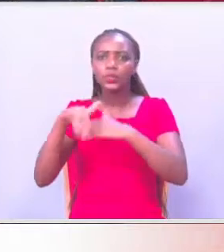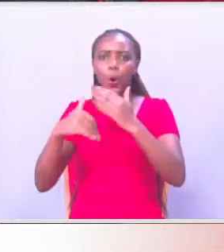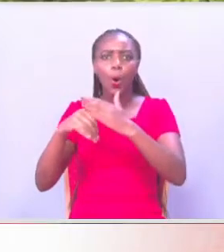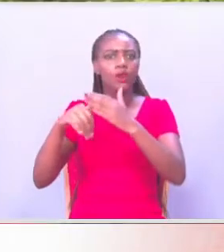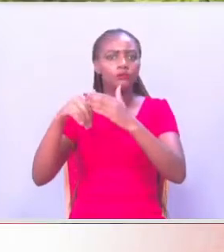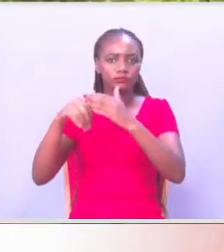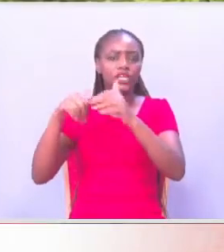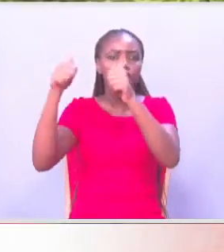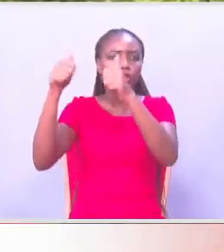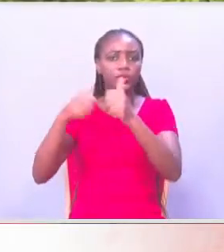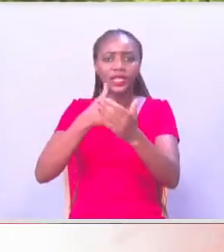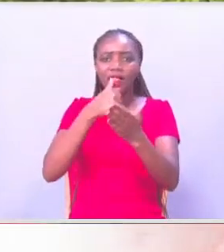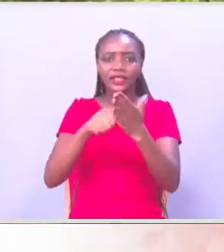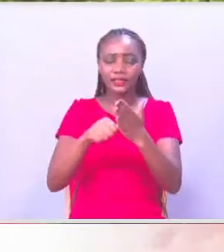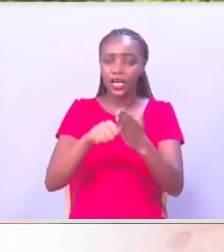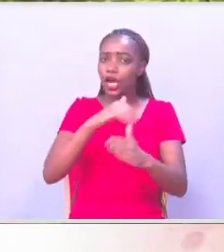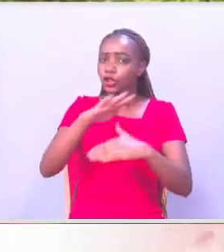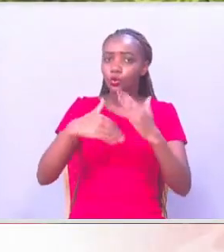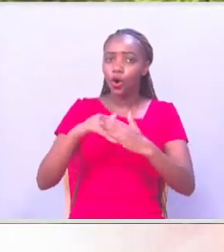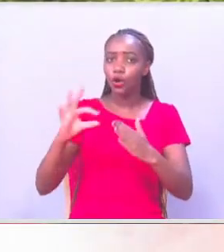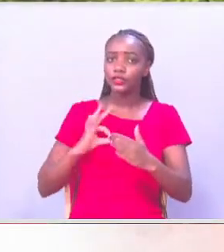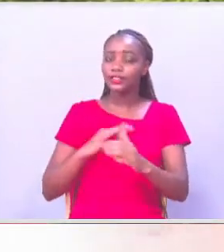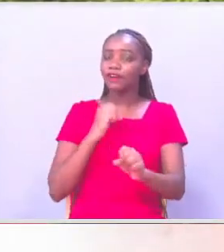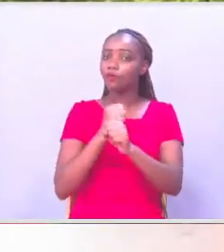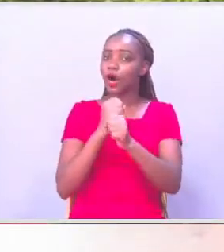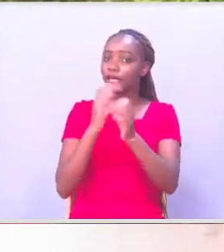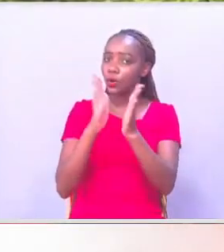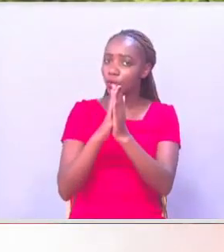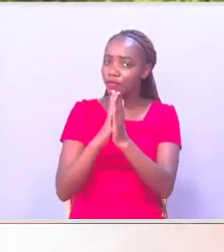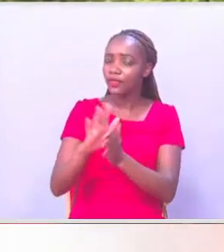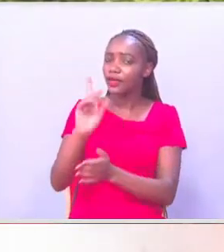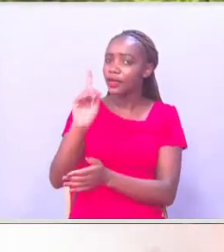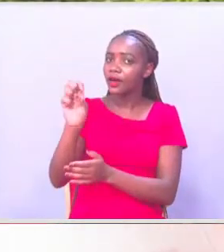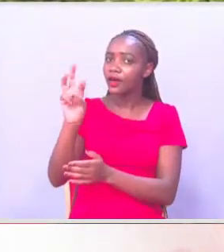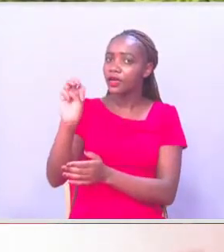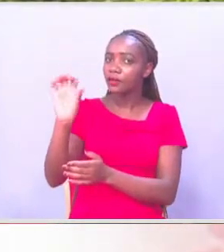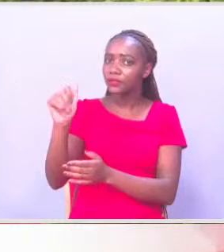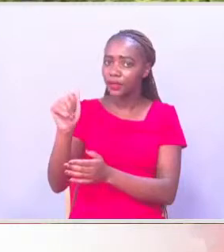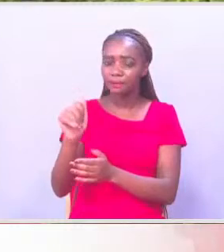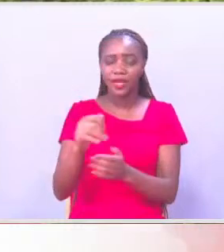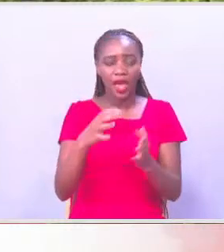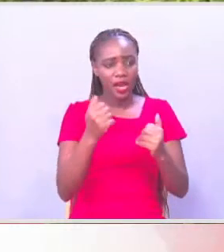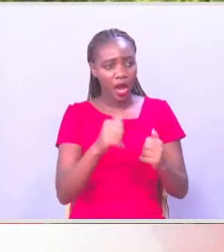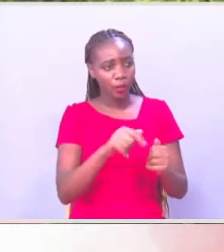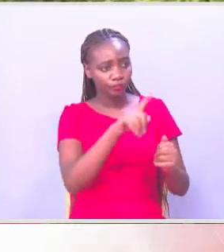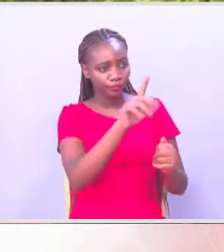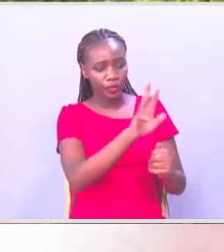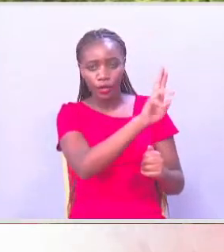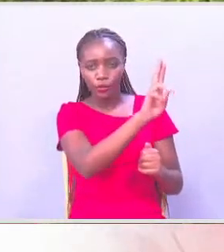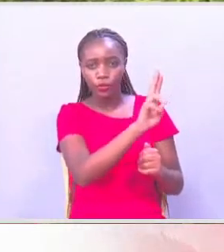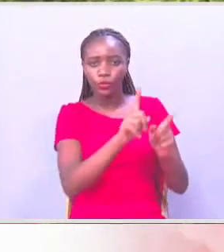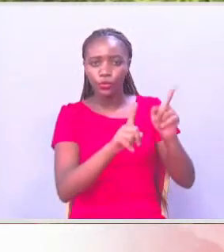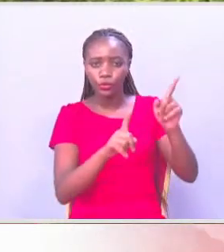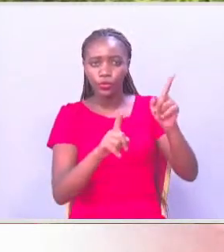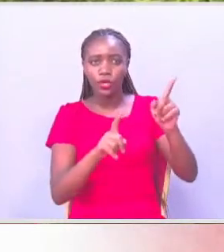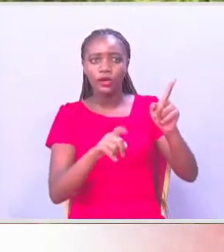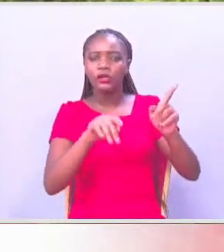with KEMSA. Sasa leo umeweka KEMSA yote, umechukua